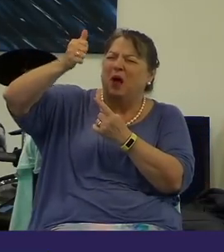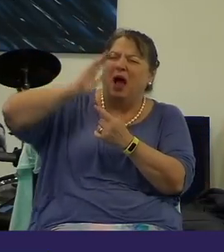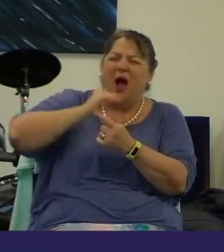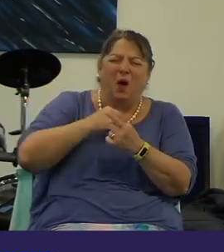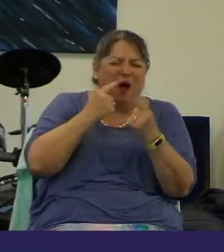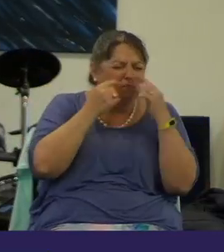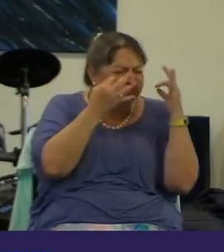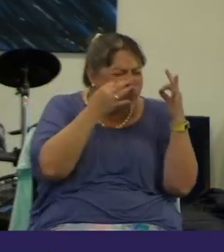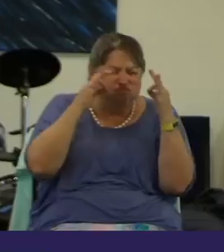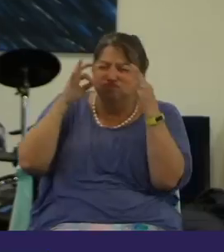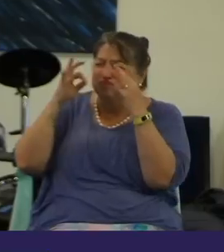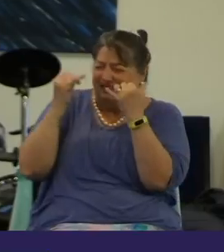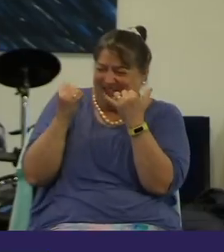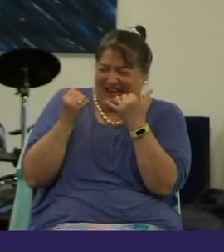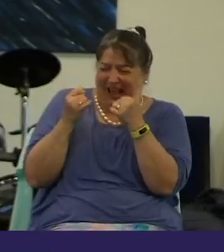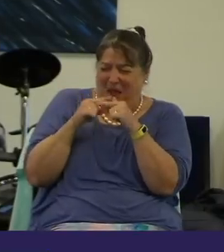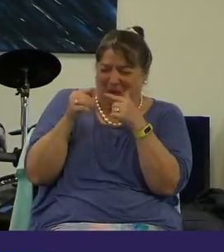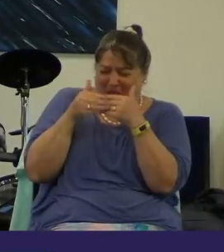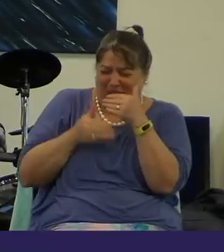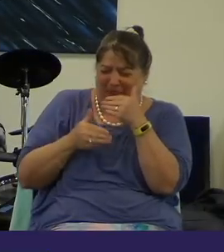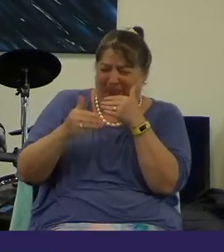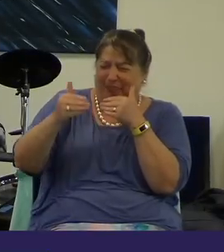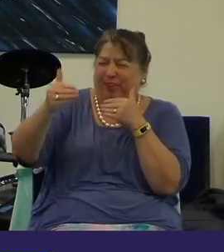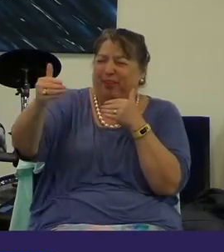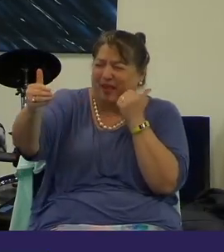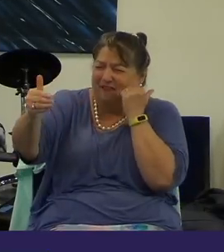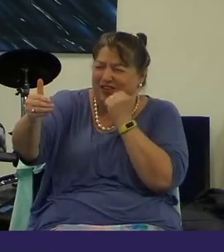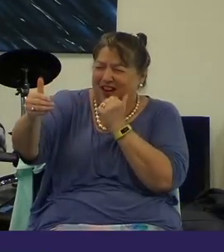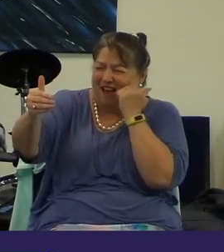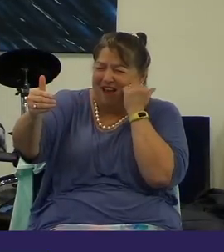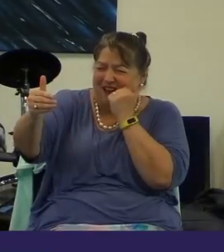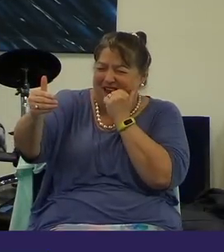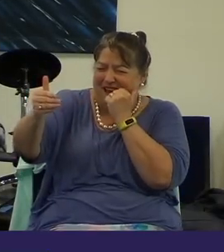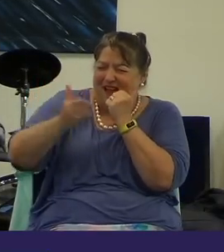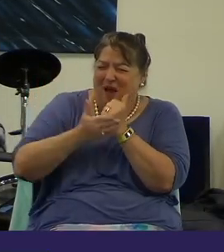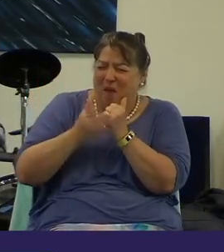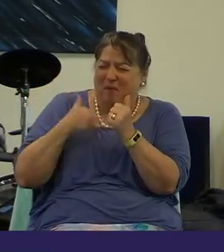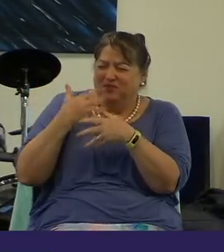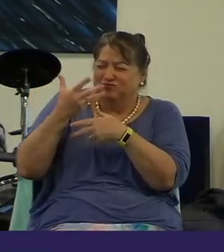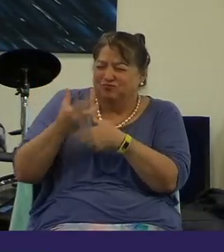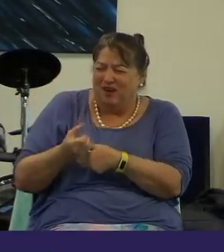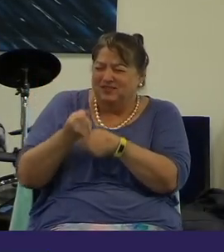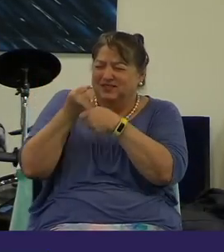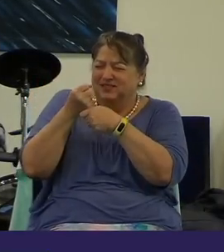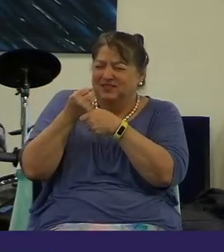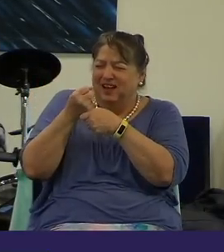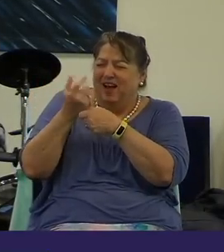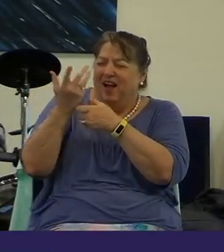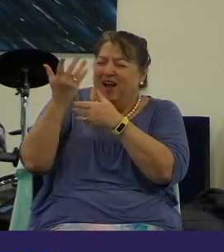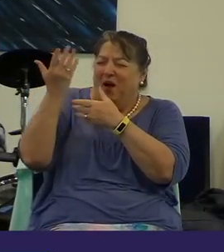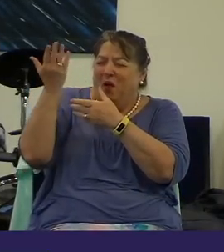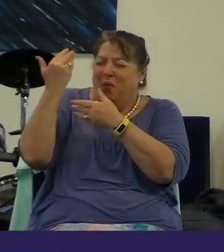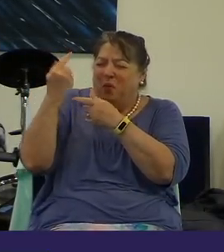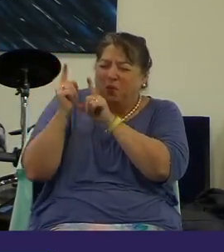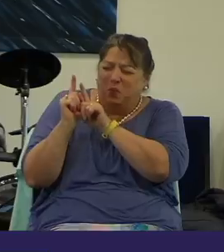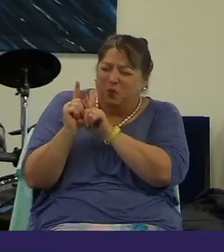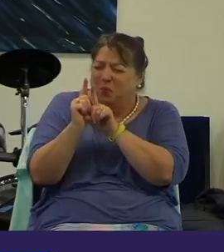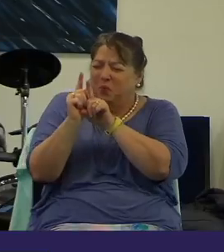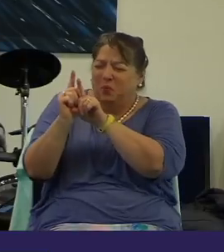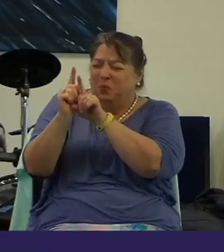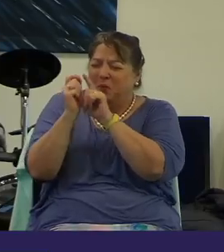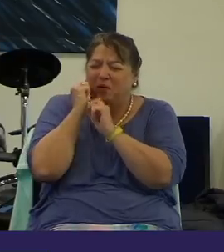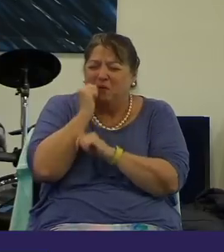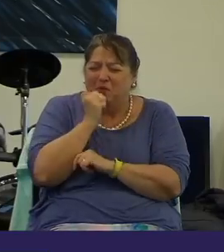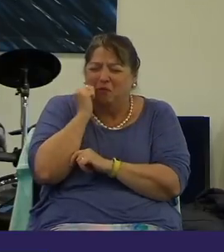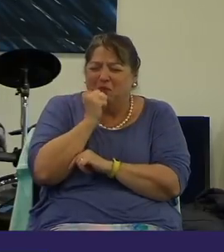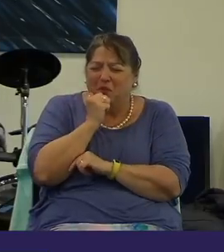just today, but every day, Jesus. Help us to trust you. Help us to walk with you daily. Help us